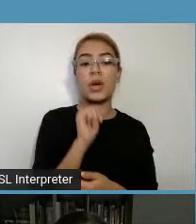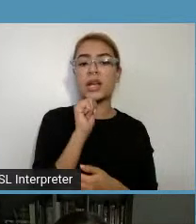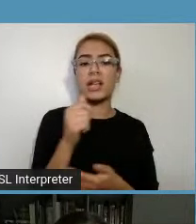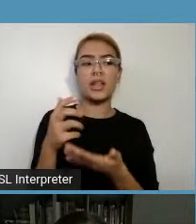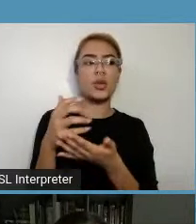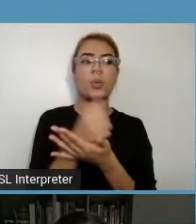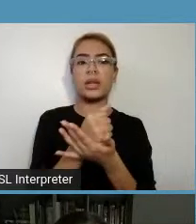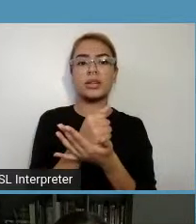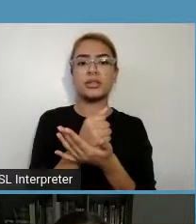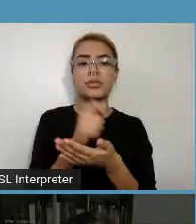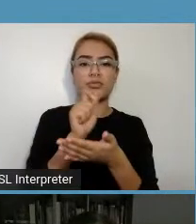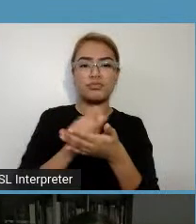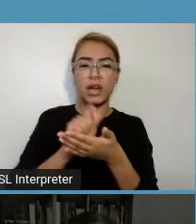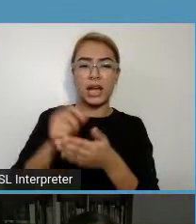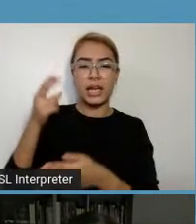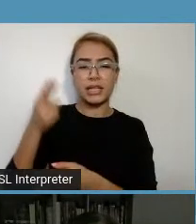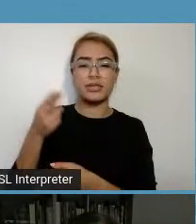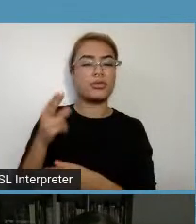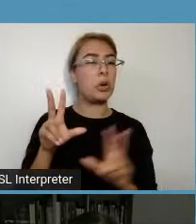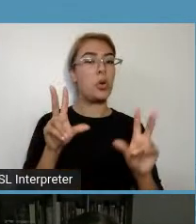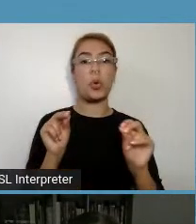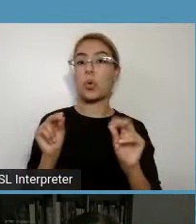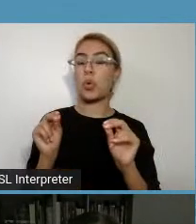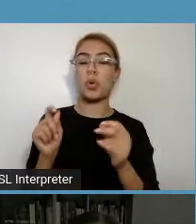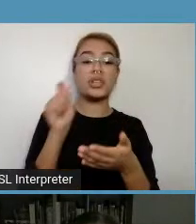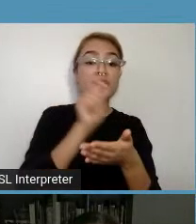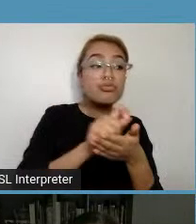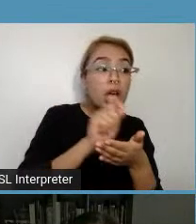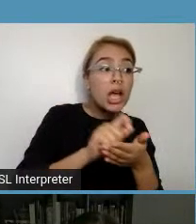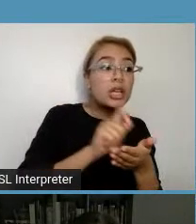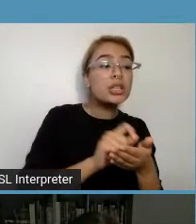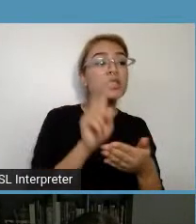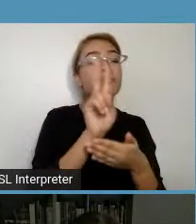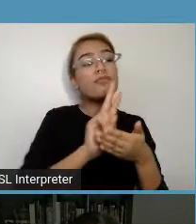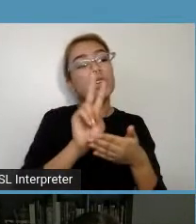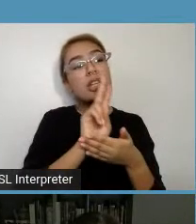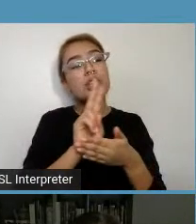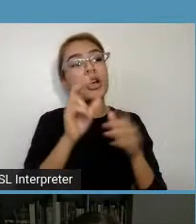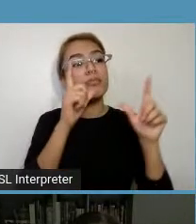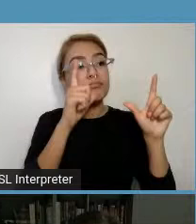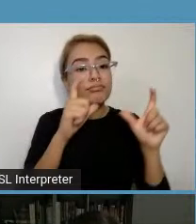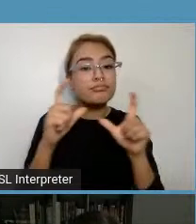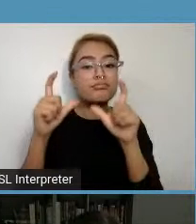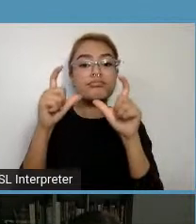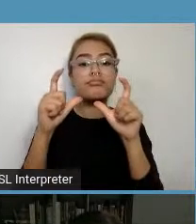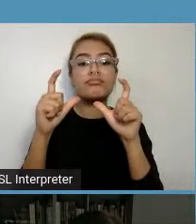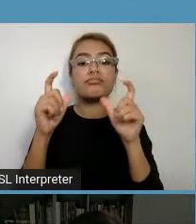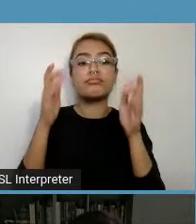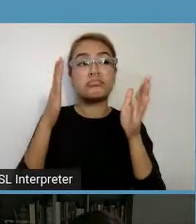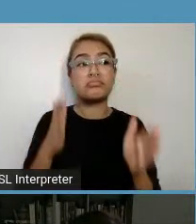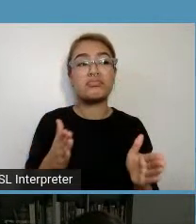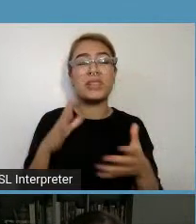winners that write history anymore. It's the writers, the videographers, the photographers, and the storytellers. This is,